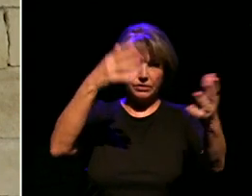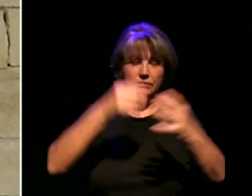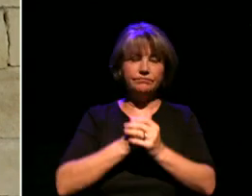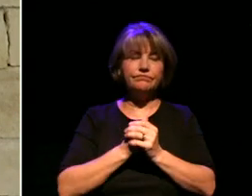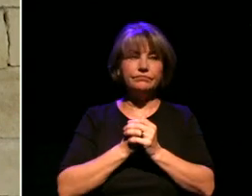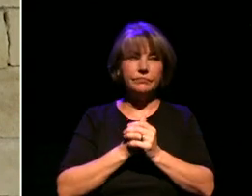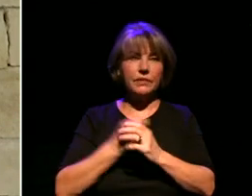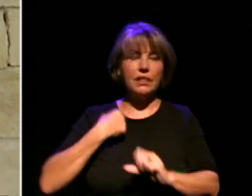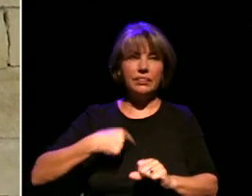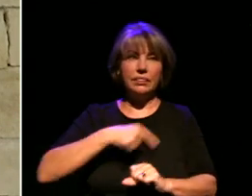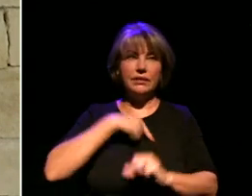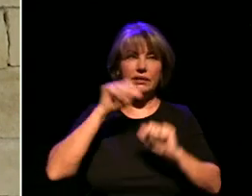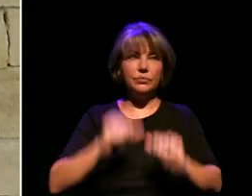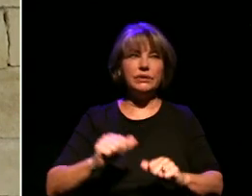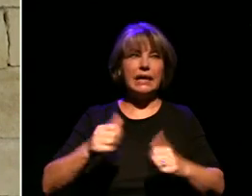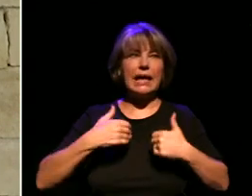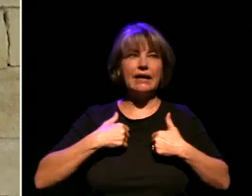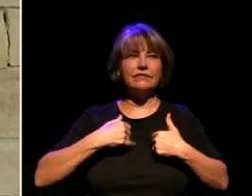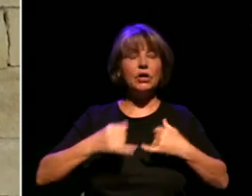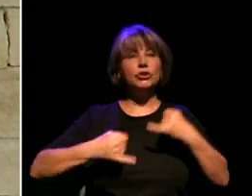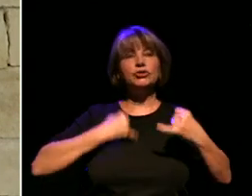and that we would have joy